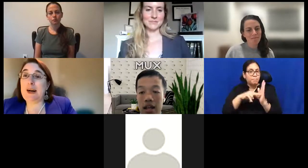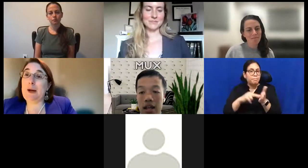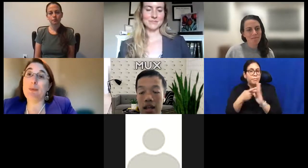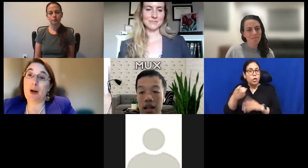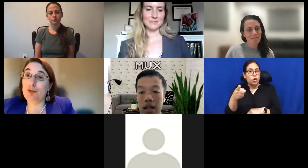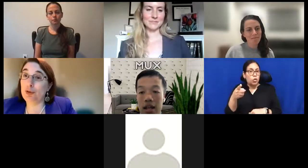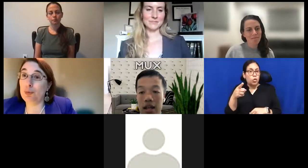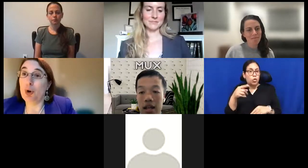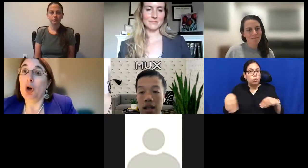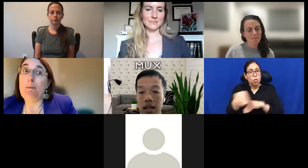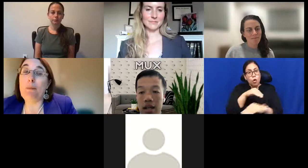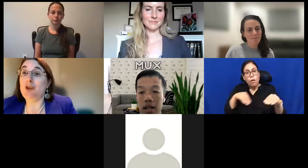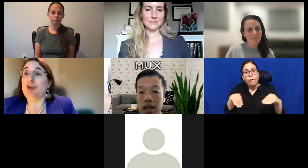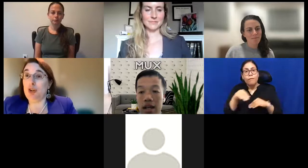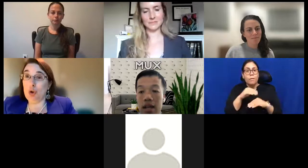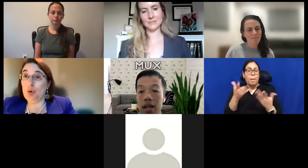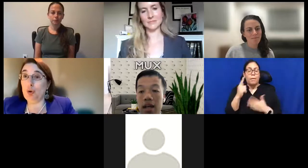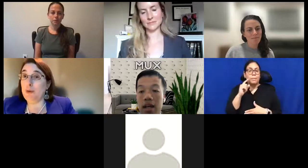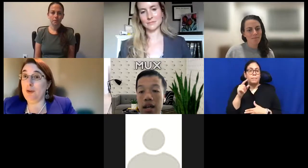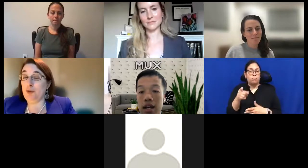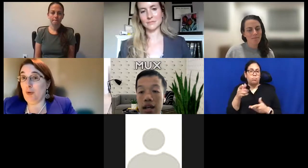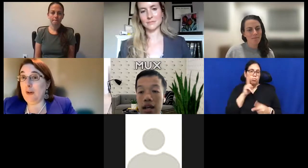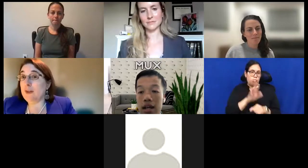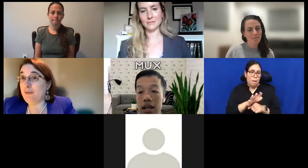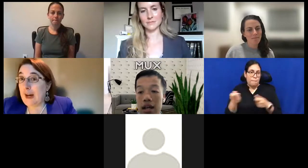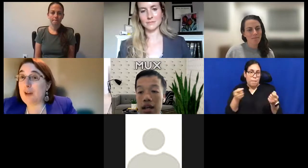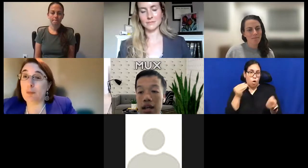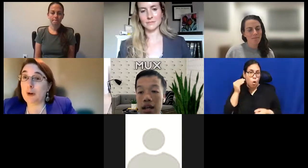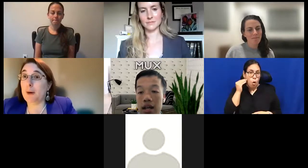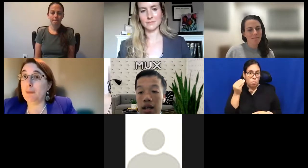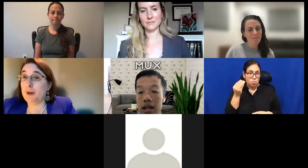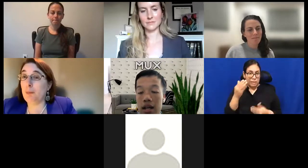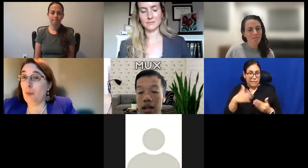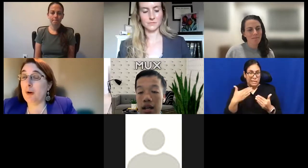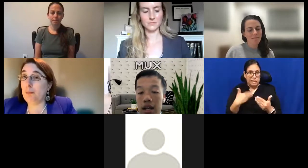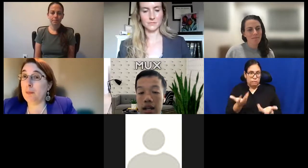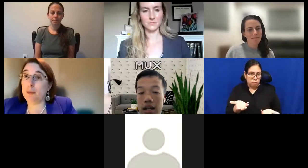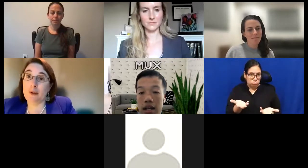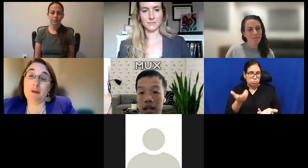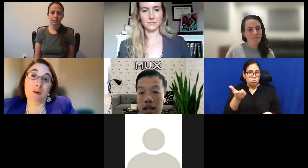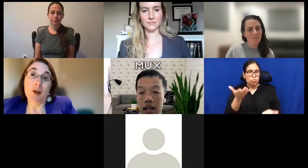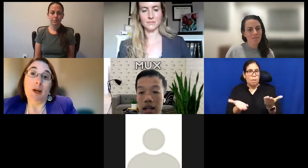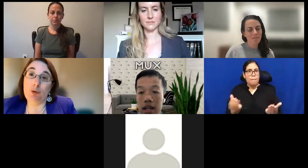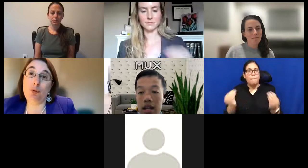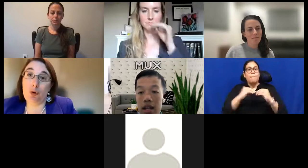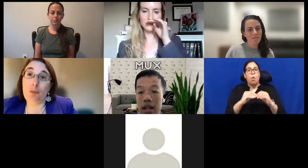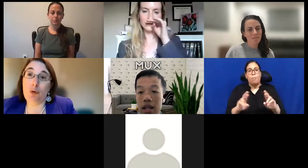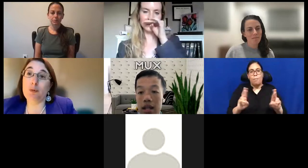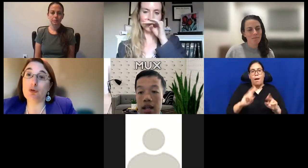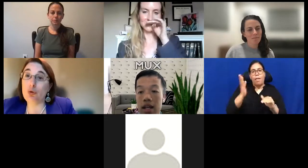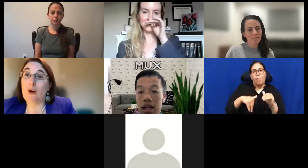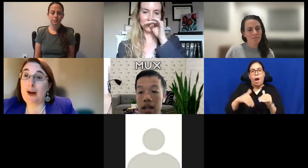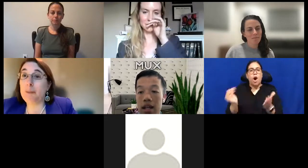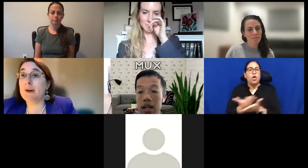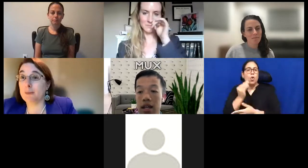moving. I promise you, managing a home is no less. In fact, you're probably more prepared than a new homeowner